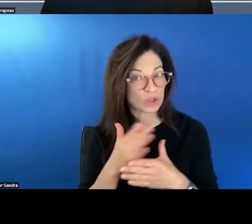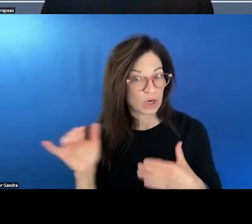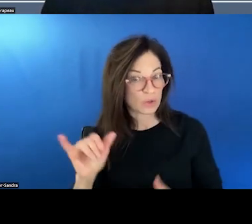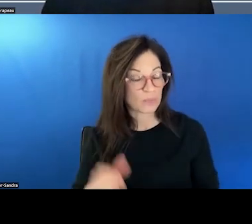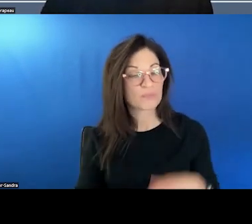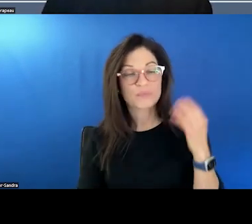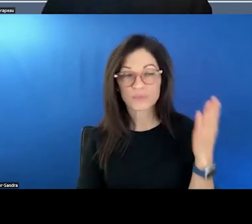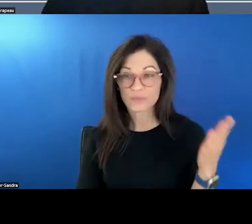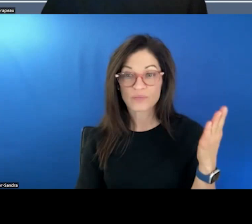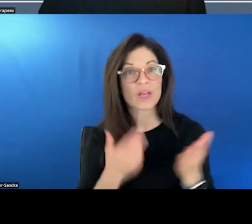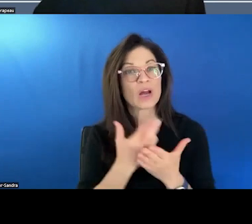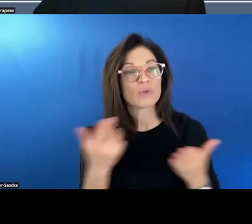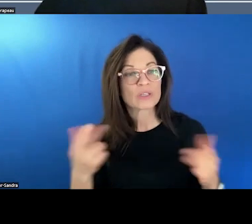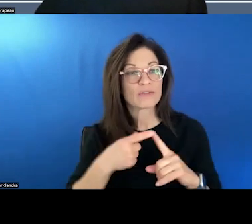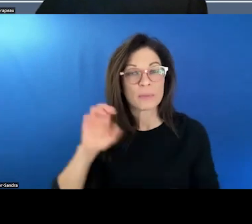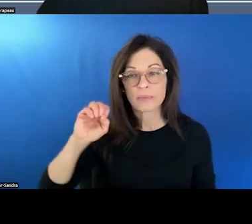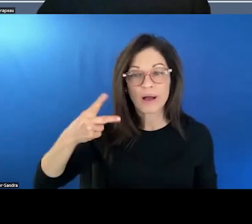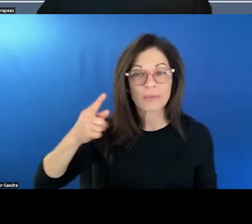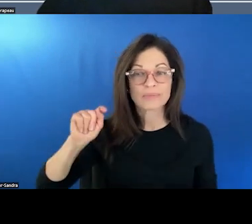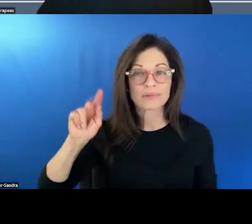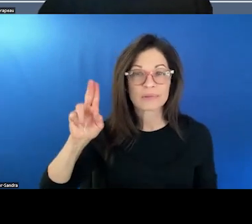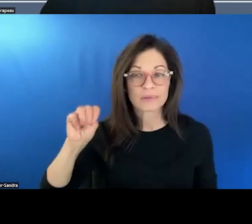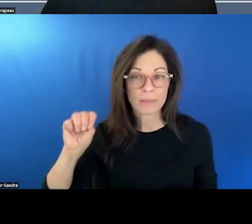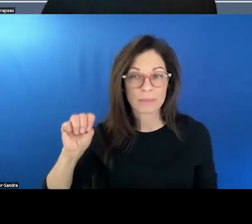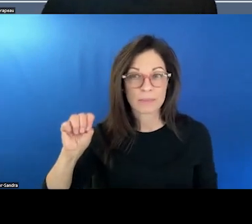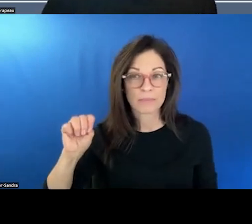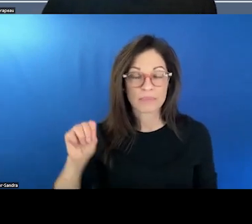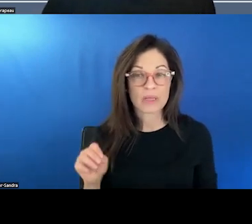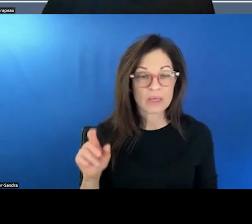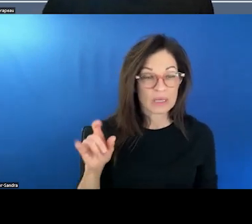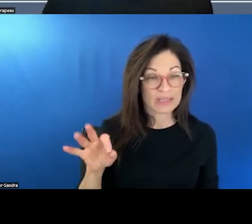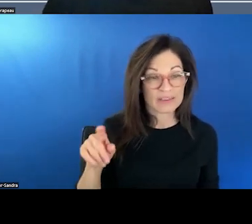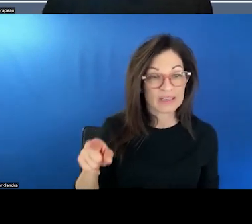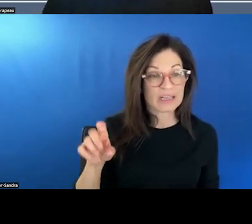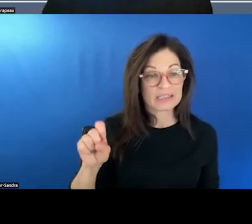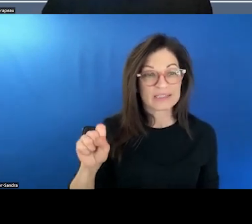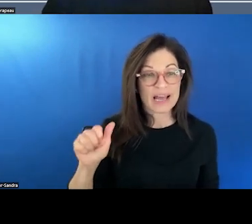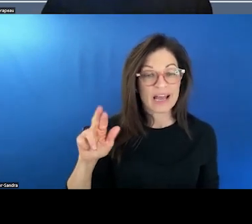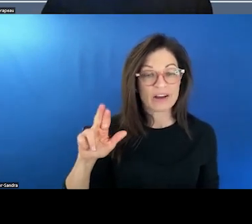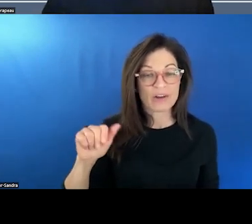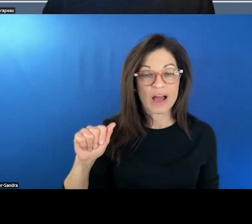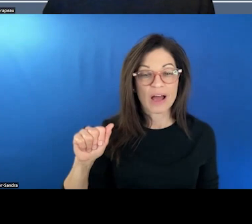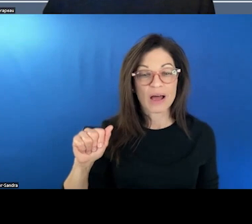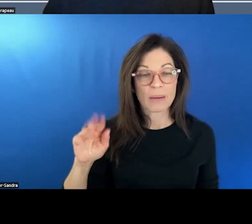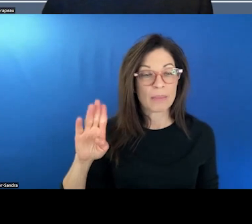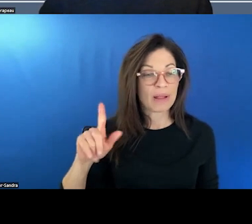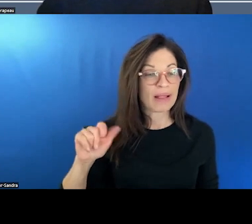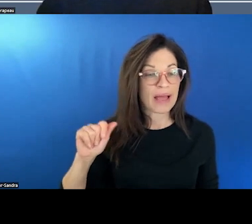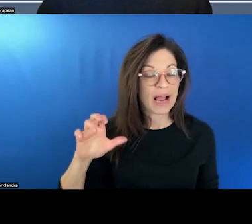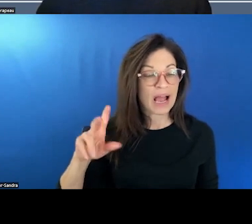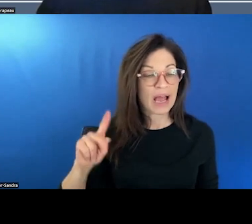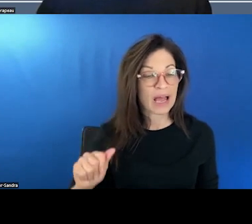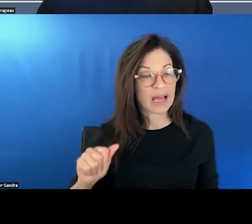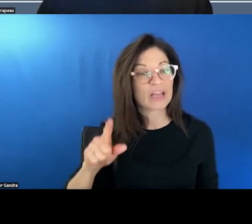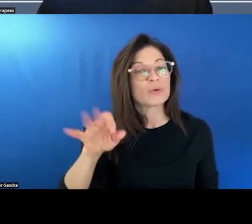This is a resource from Optum. So if Sarah Blacka is on the call, if you don't mind unmuting and saying a few words about this